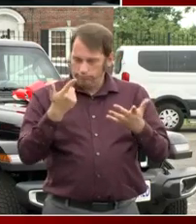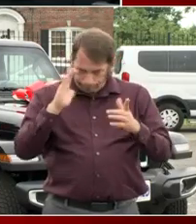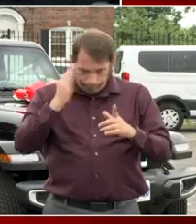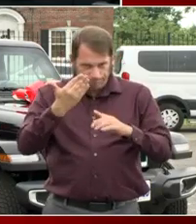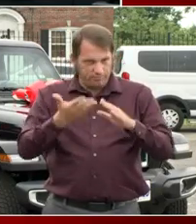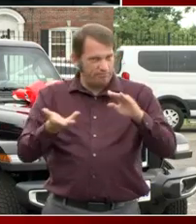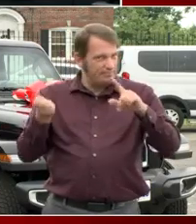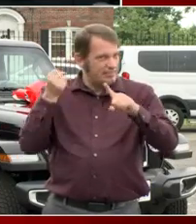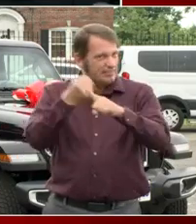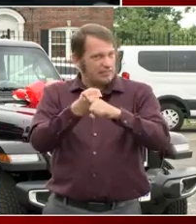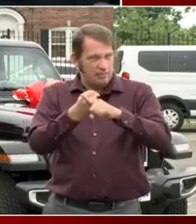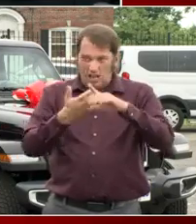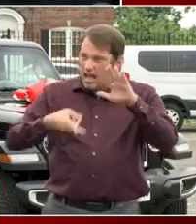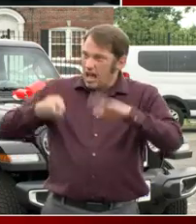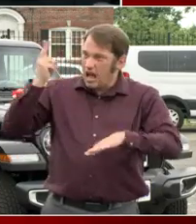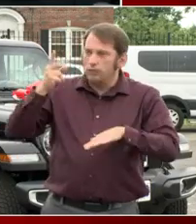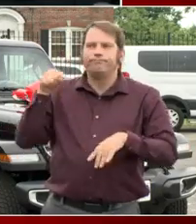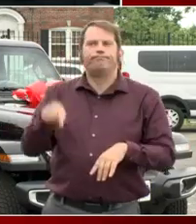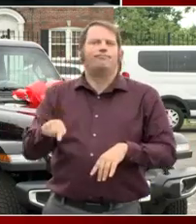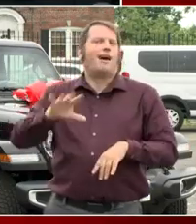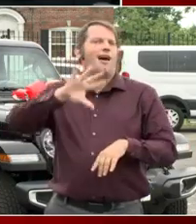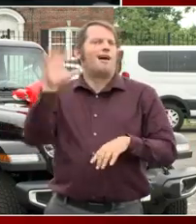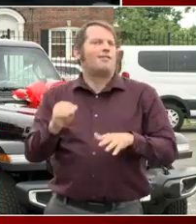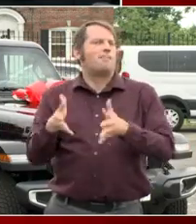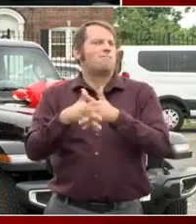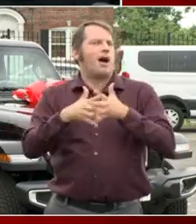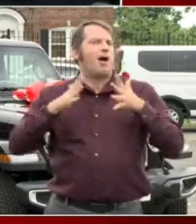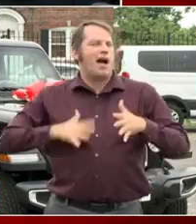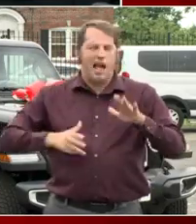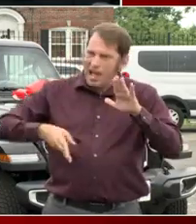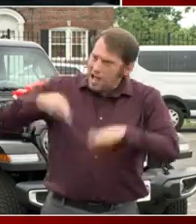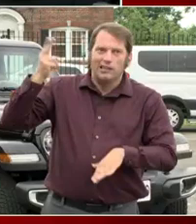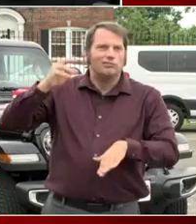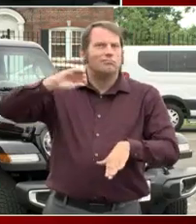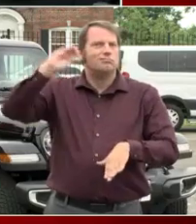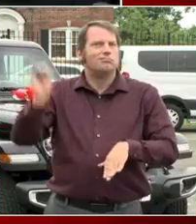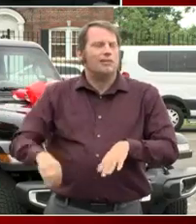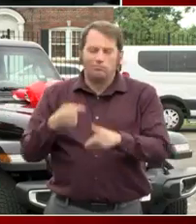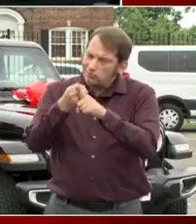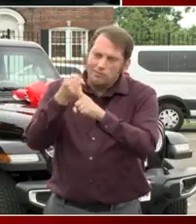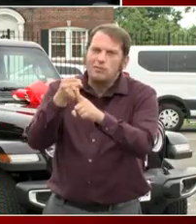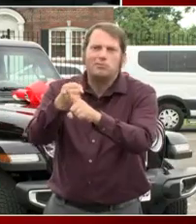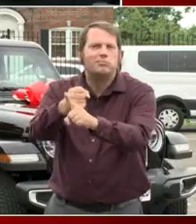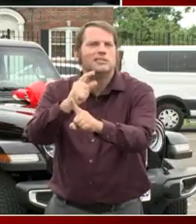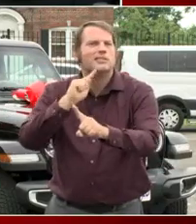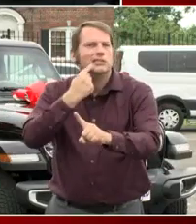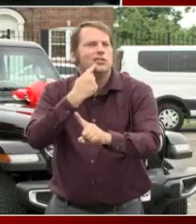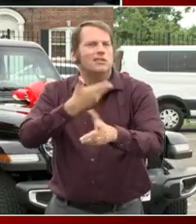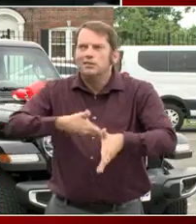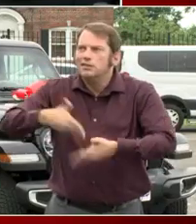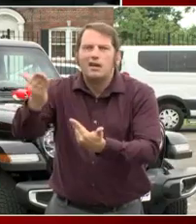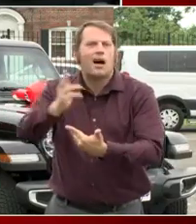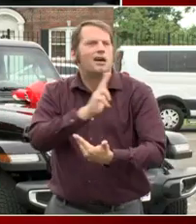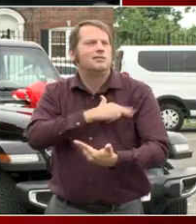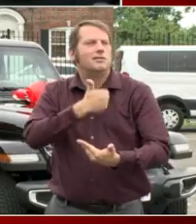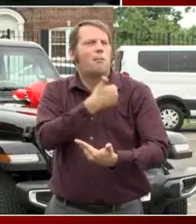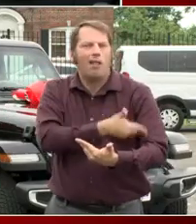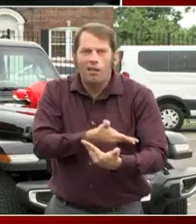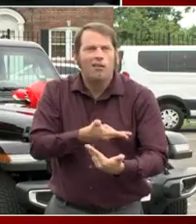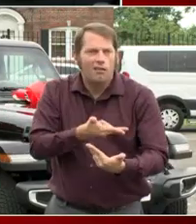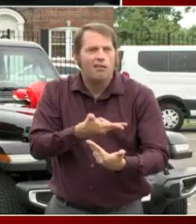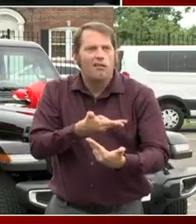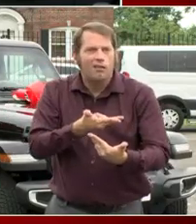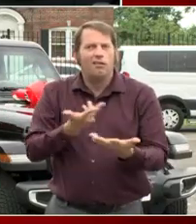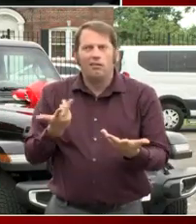disproportionately suffer from the severe disease leading to hospitalization and, in many cases, deaths.